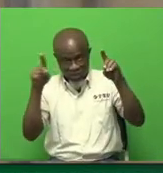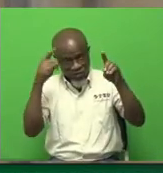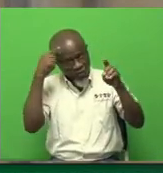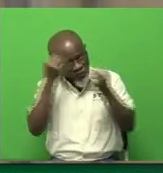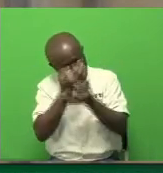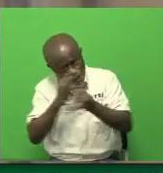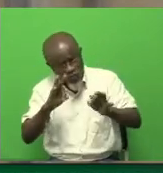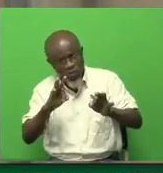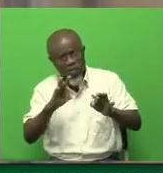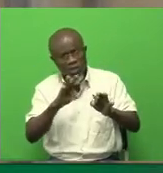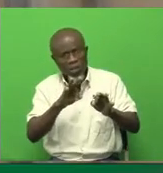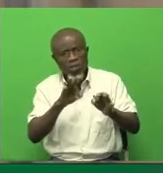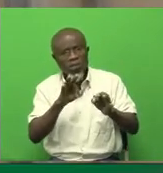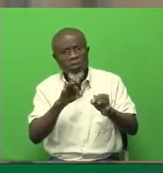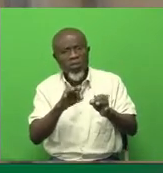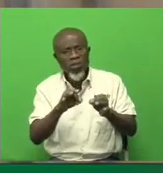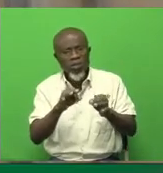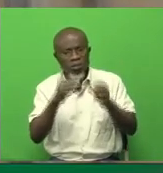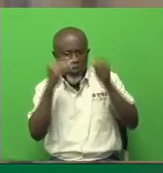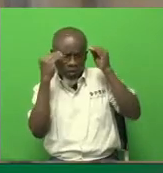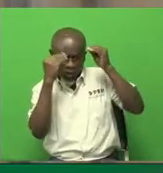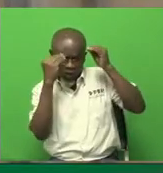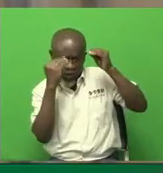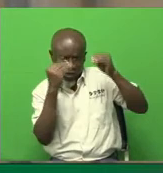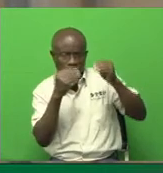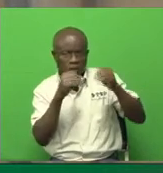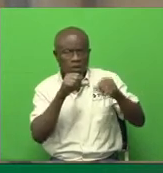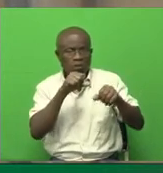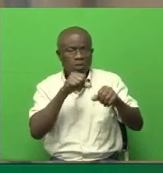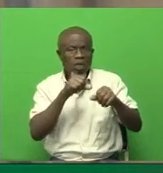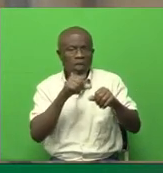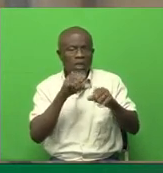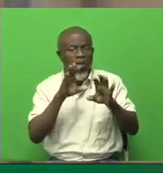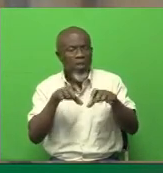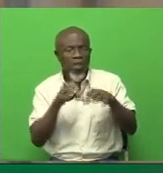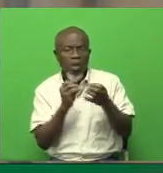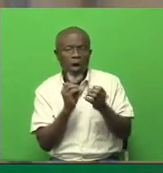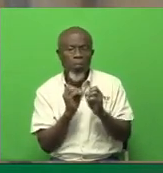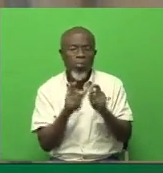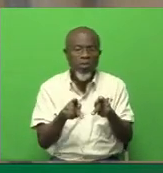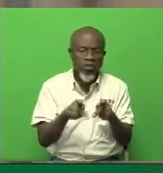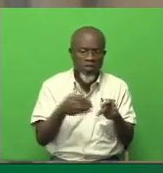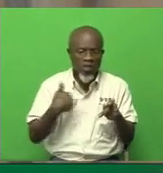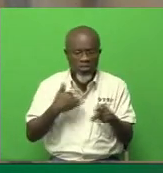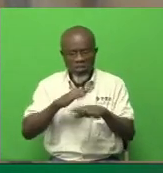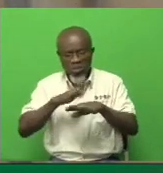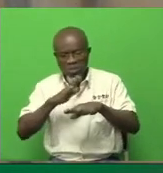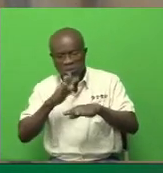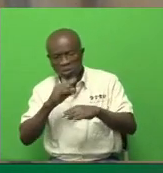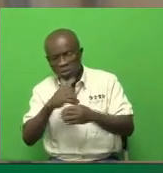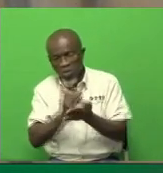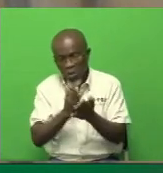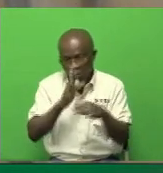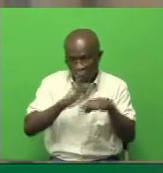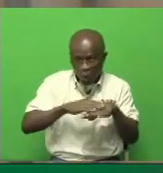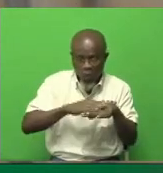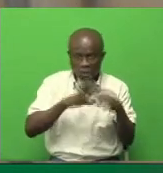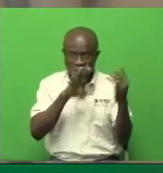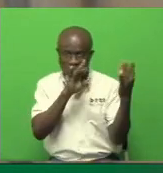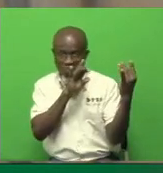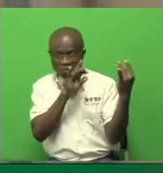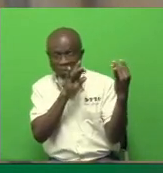in certain subjects and we're doing a hybrid system so it's more convenient she has some online classes some physical tutorials